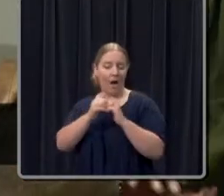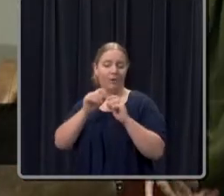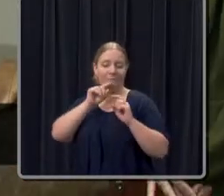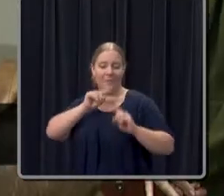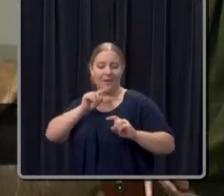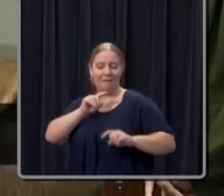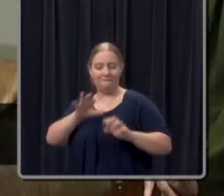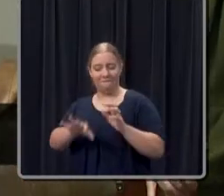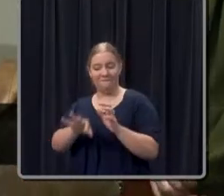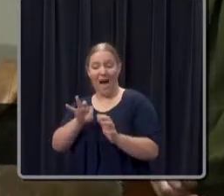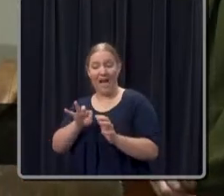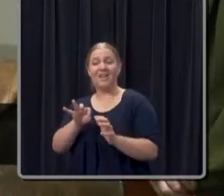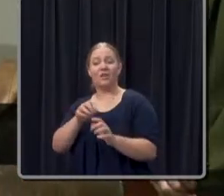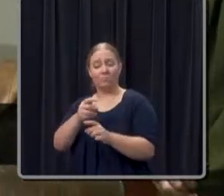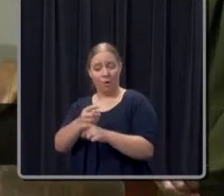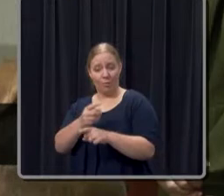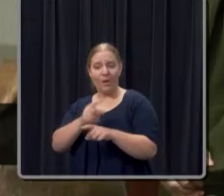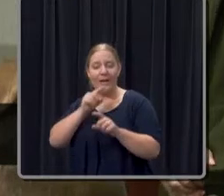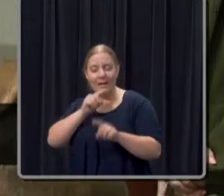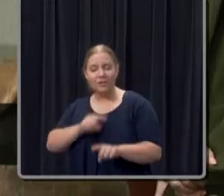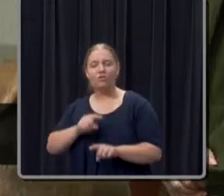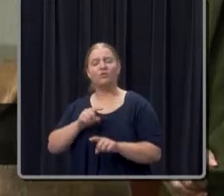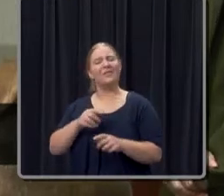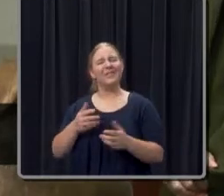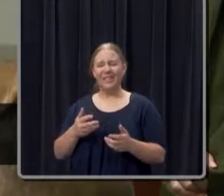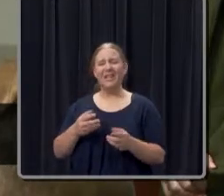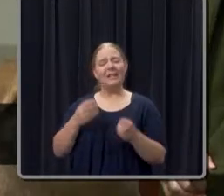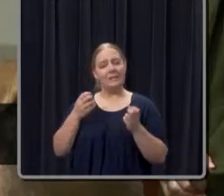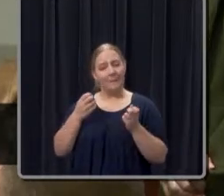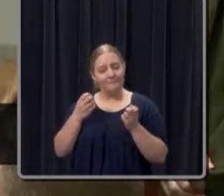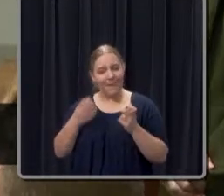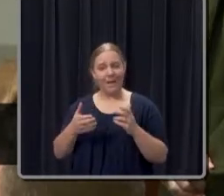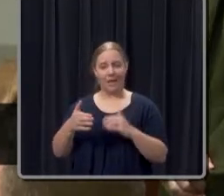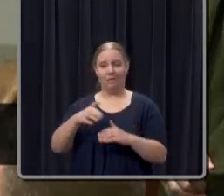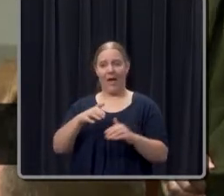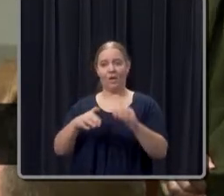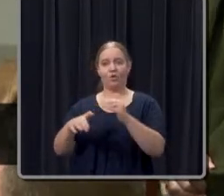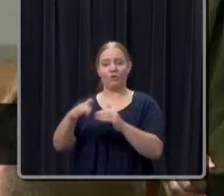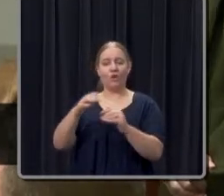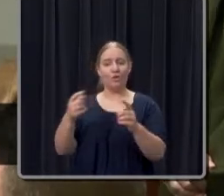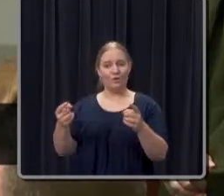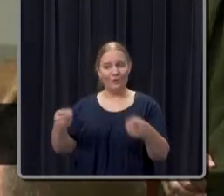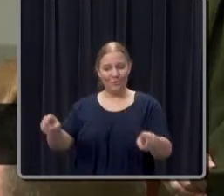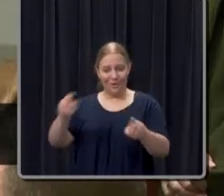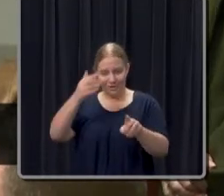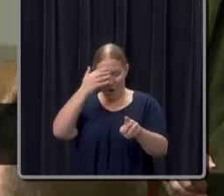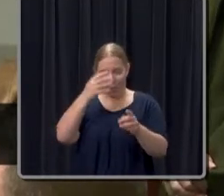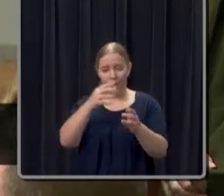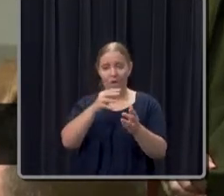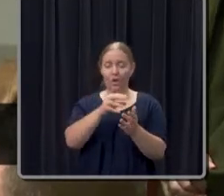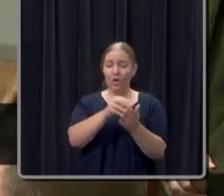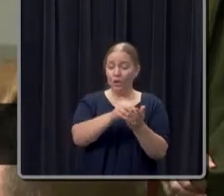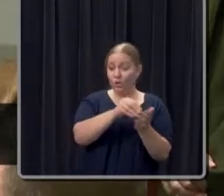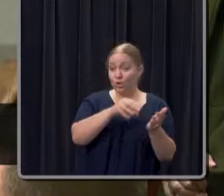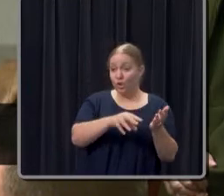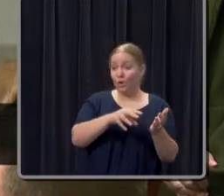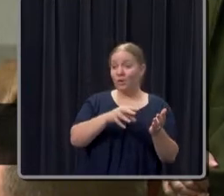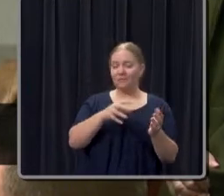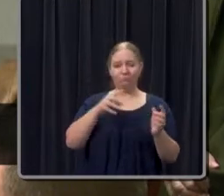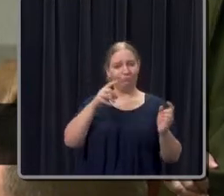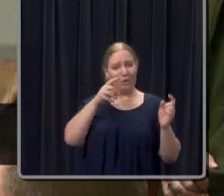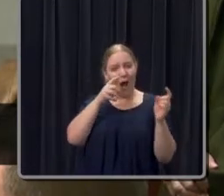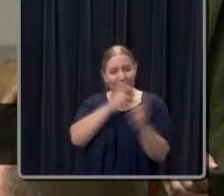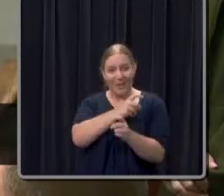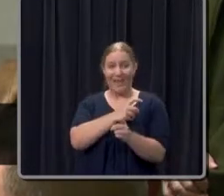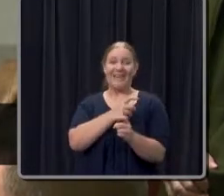find the answers to whatever's happening? So there are so many layers. As you all know, students are complicated